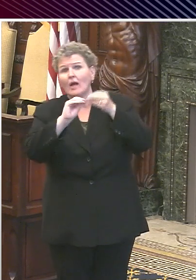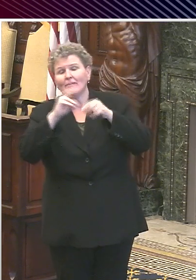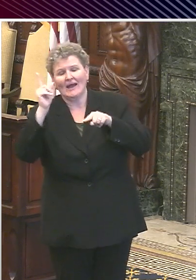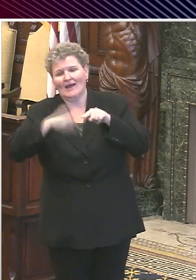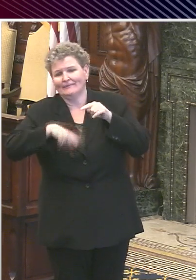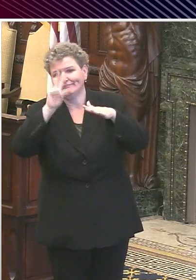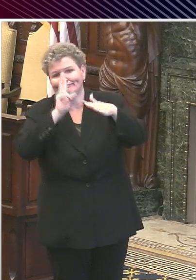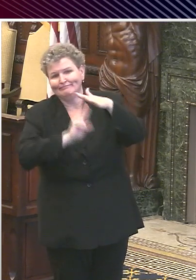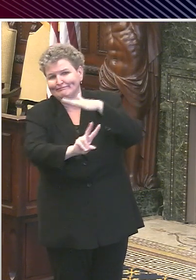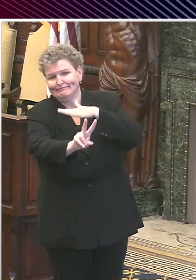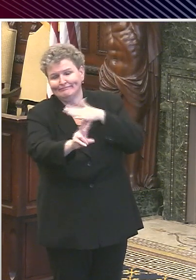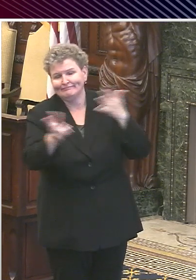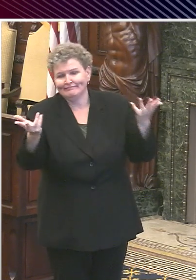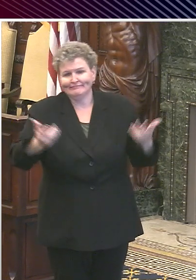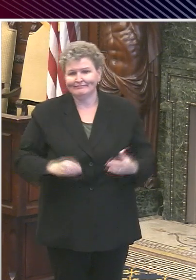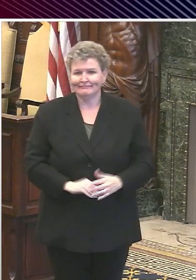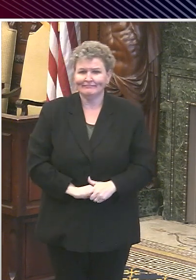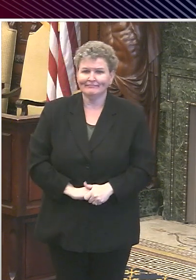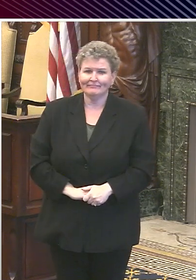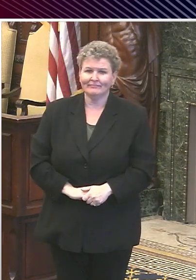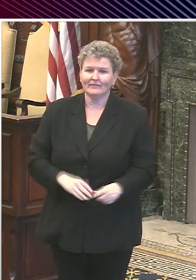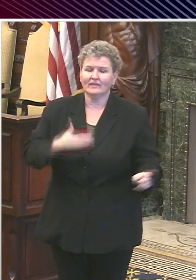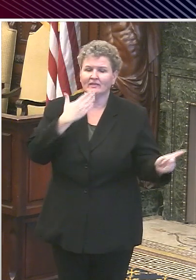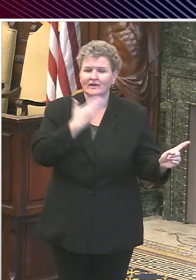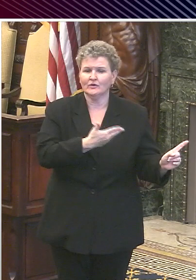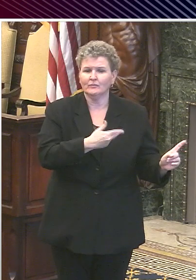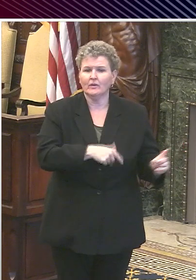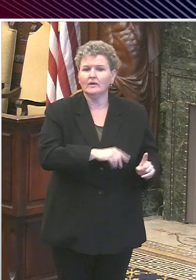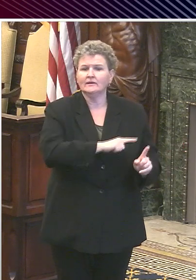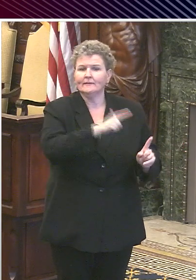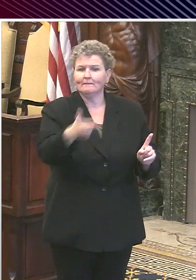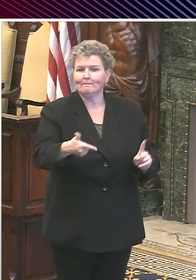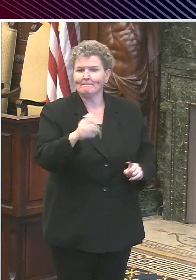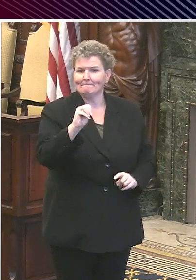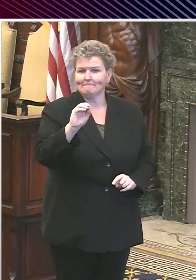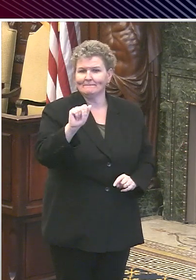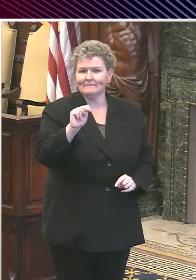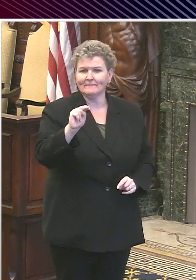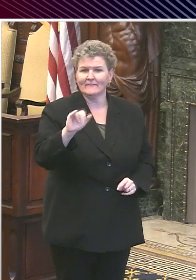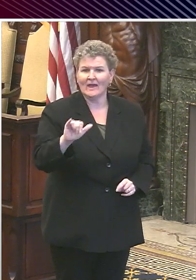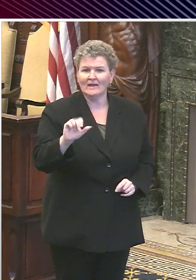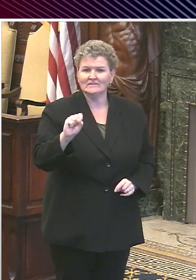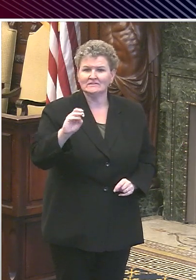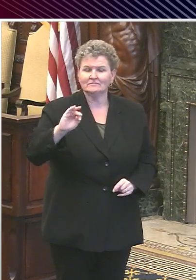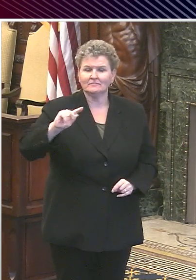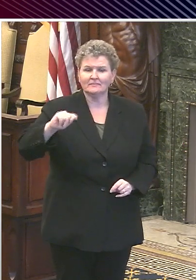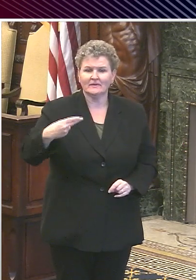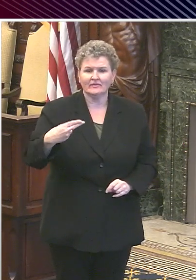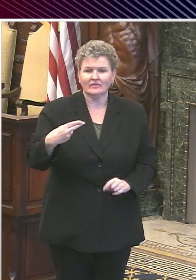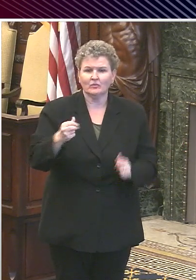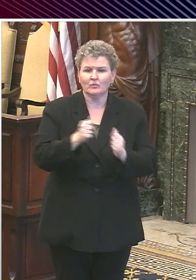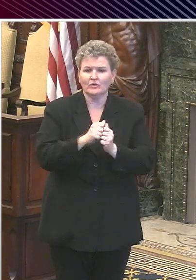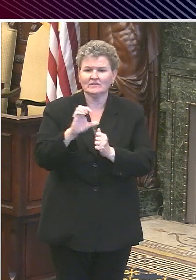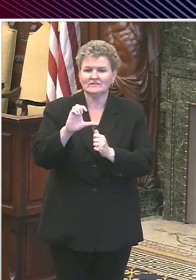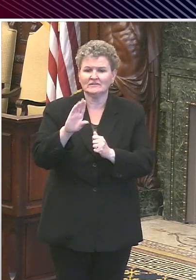Thank you, Laura. We are going to go now to Manny Smith of CBS 3.